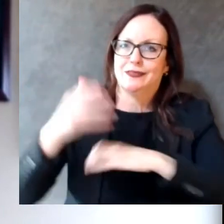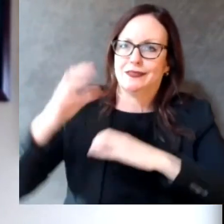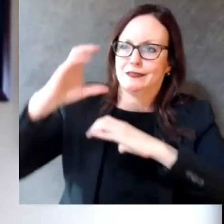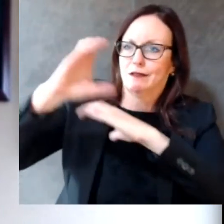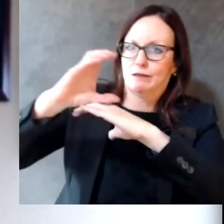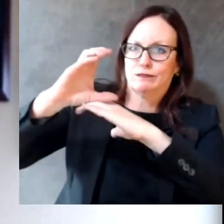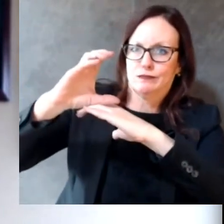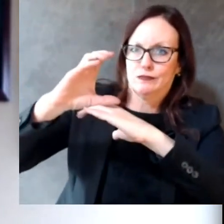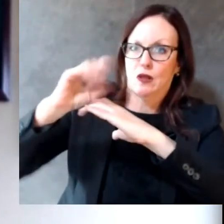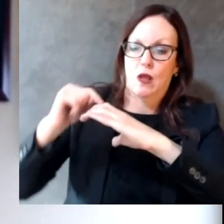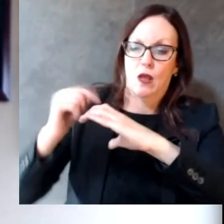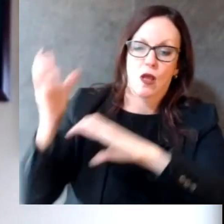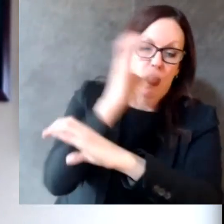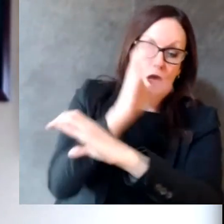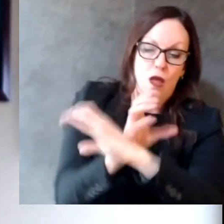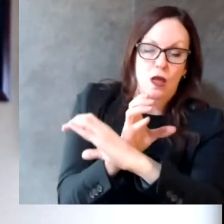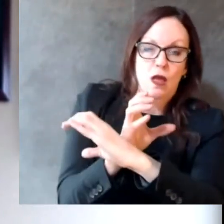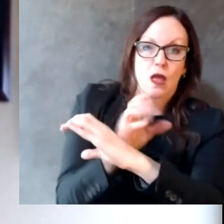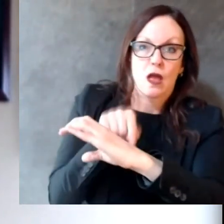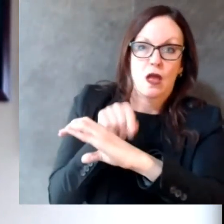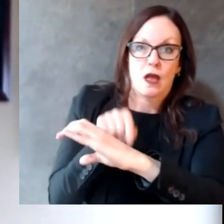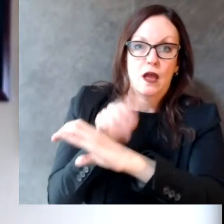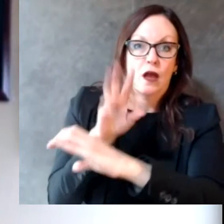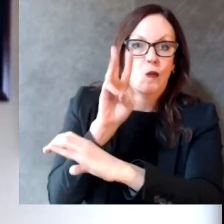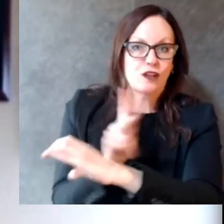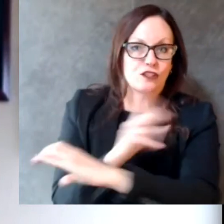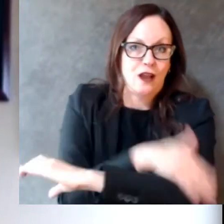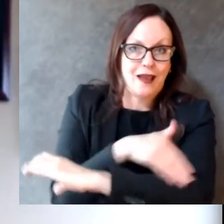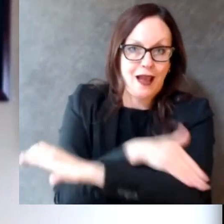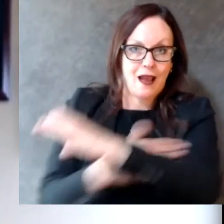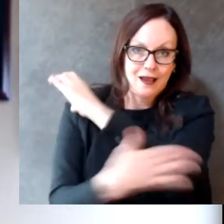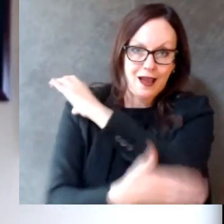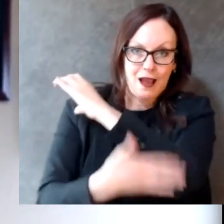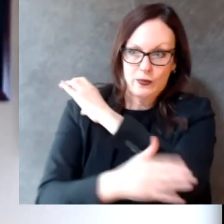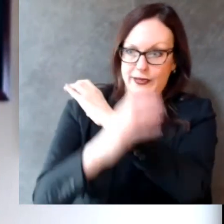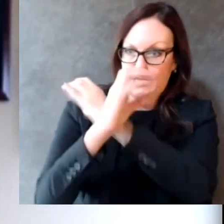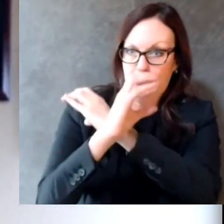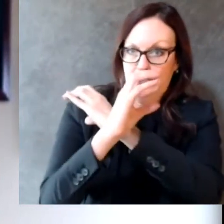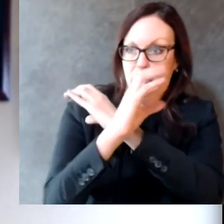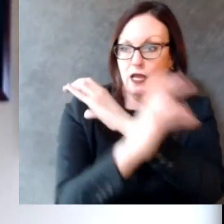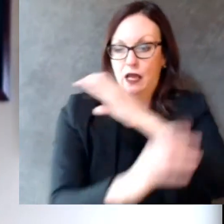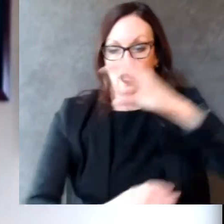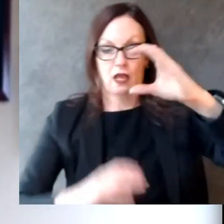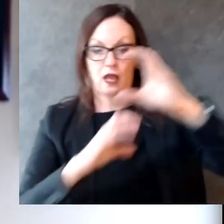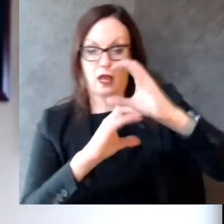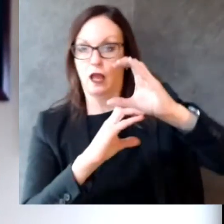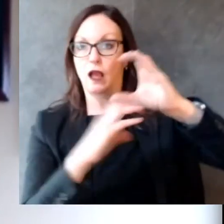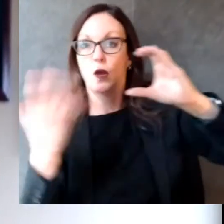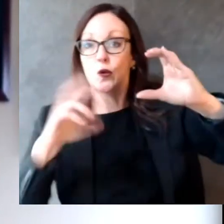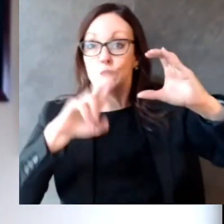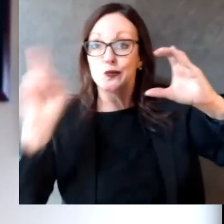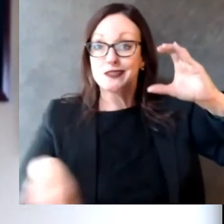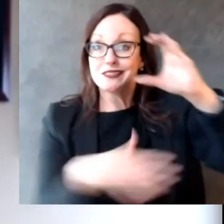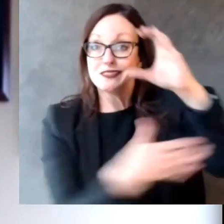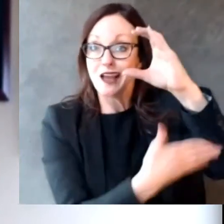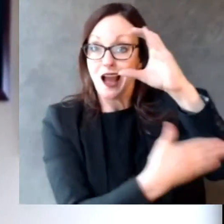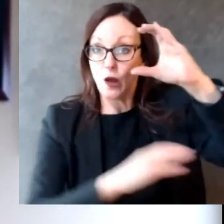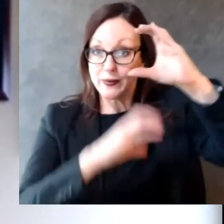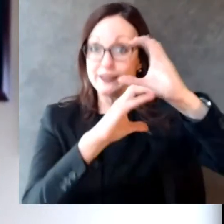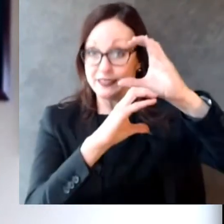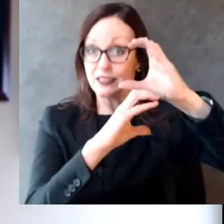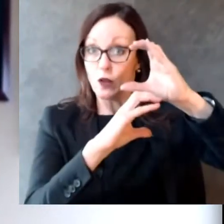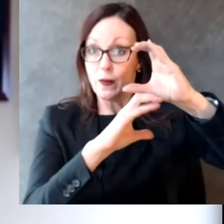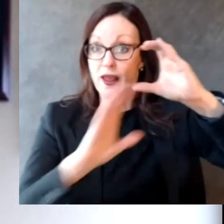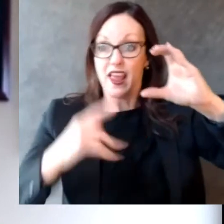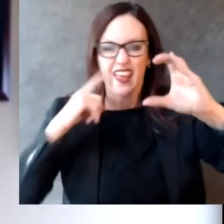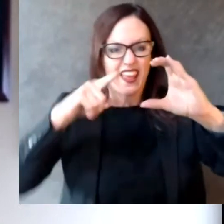a group of people who are vaccinated and unvaccinated, and there's still community spread, we probably don't want to